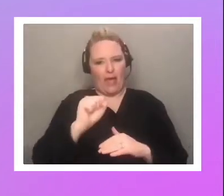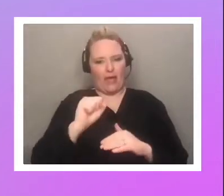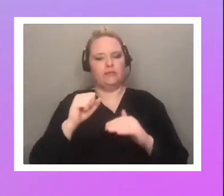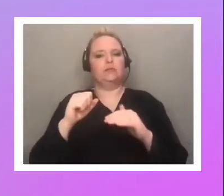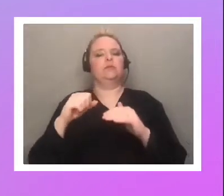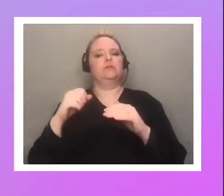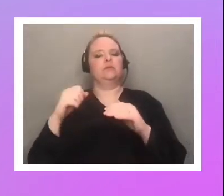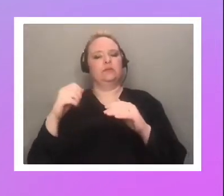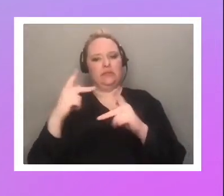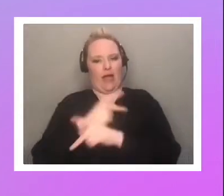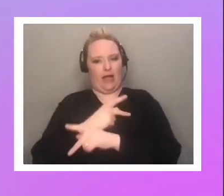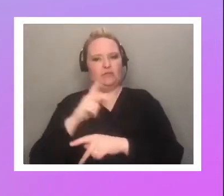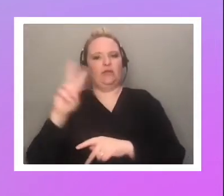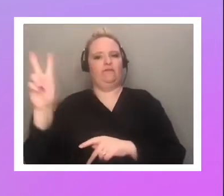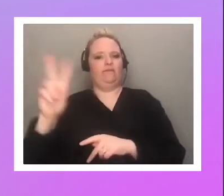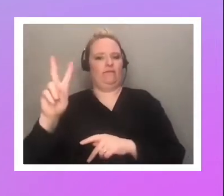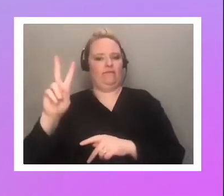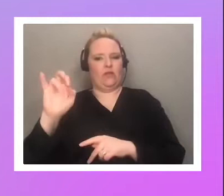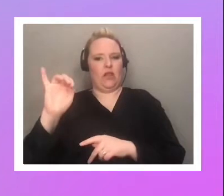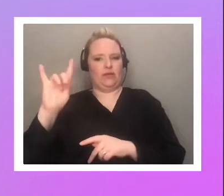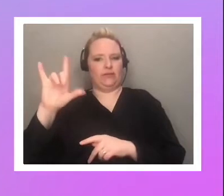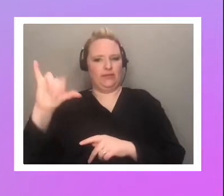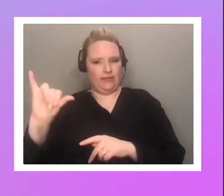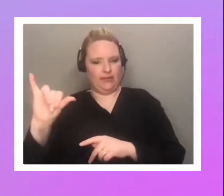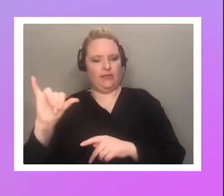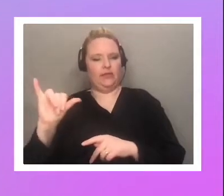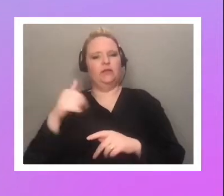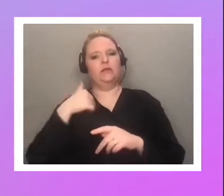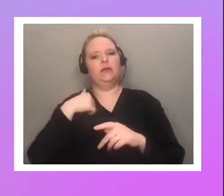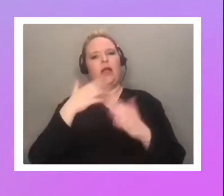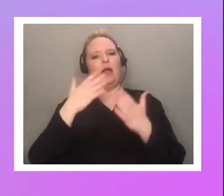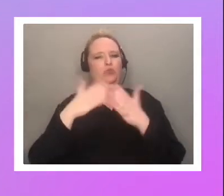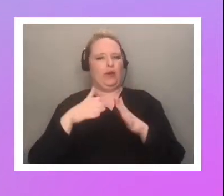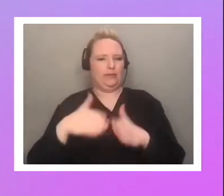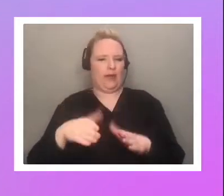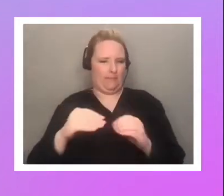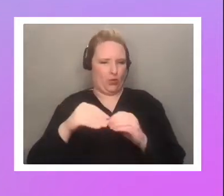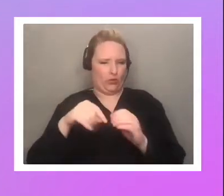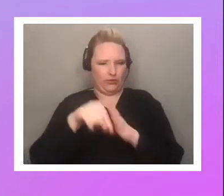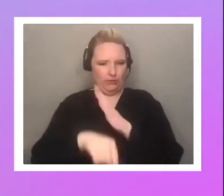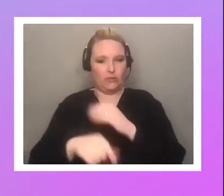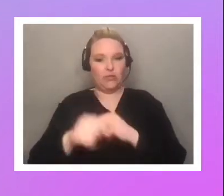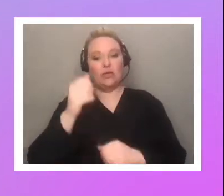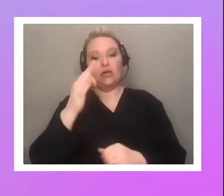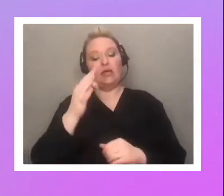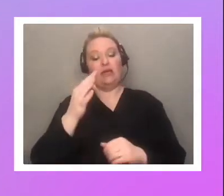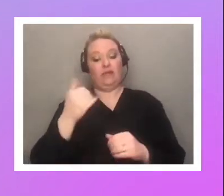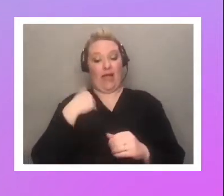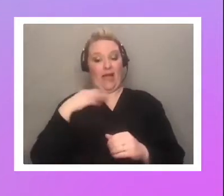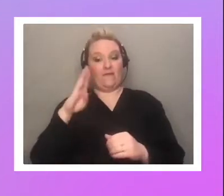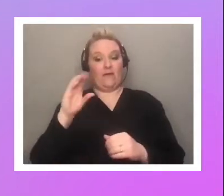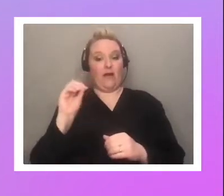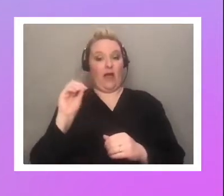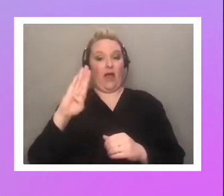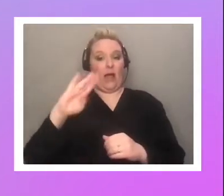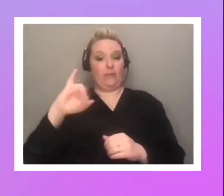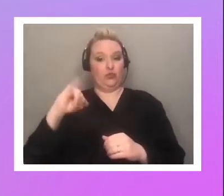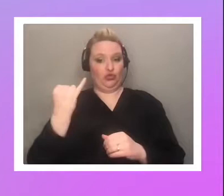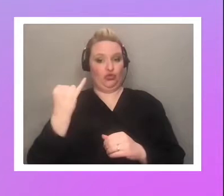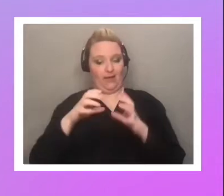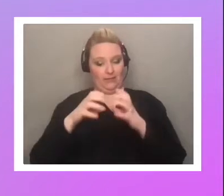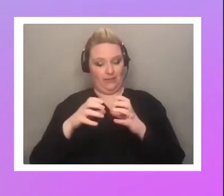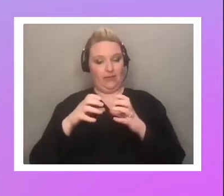time velocity. So breaking this down a little bit further, if you have an object and that object